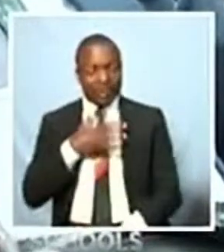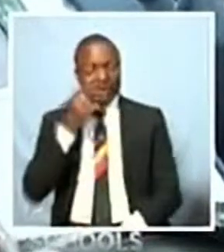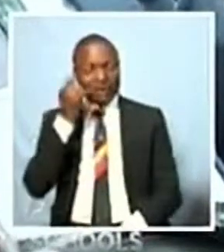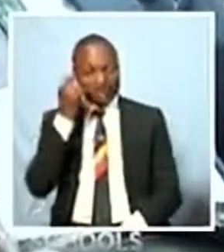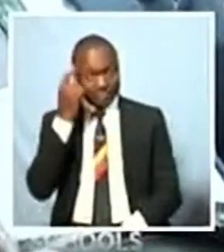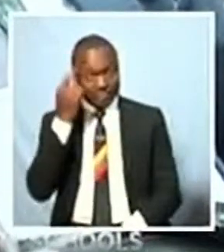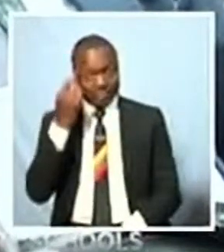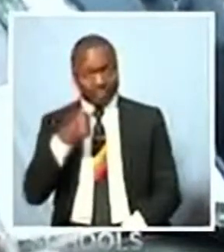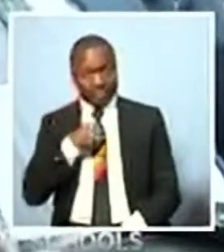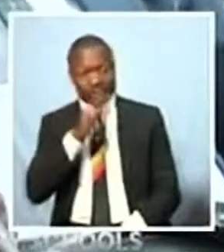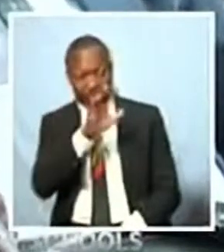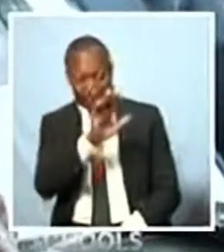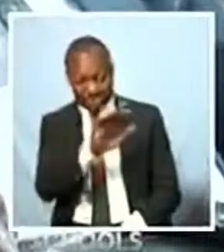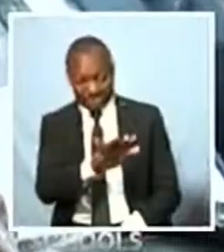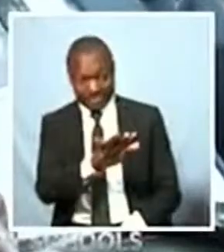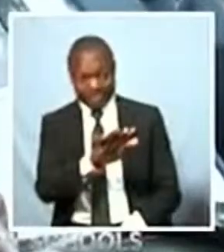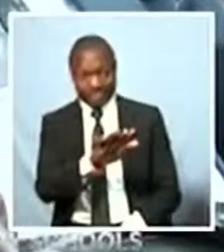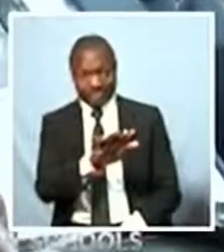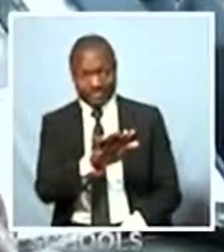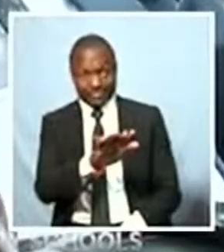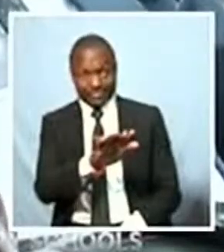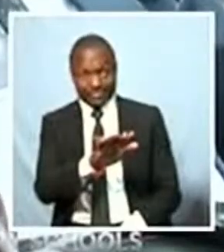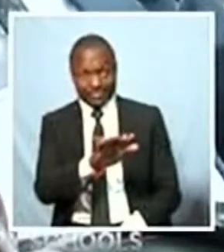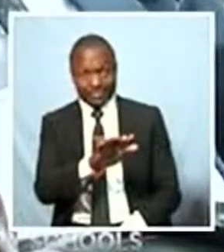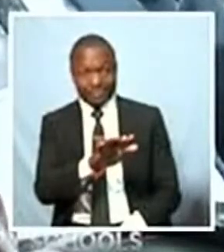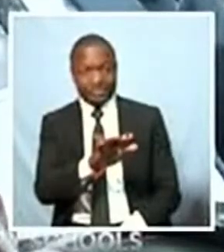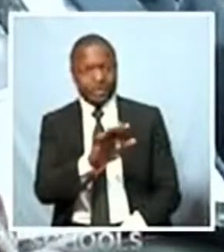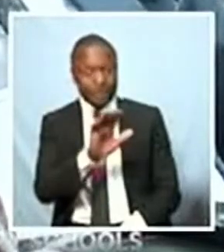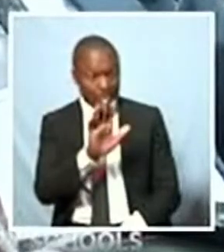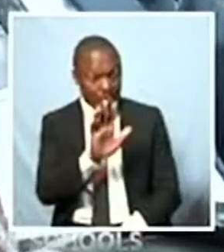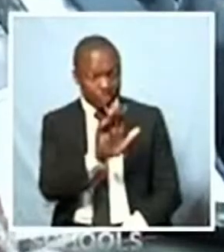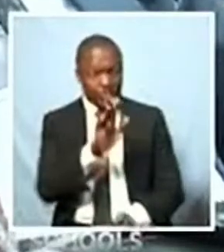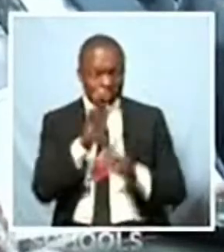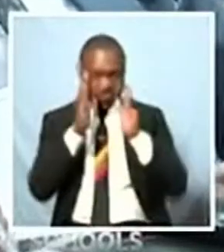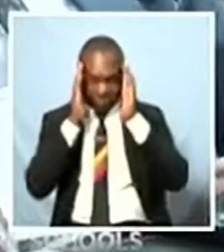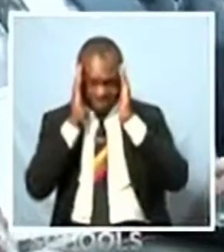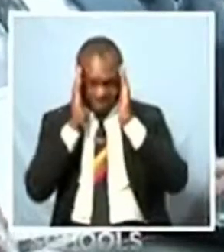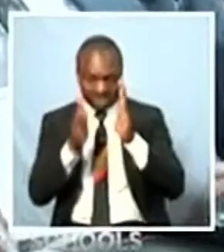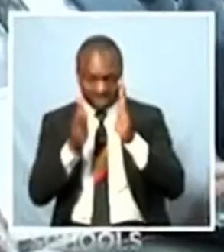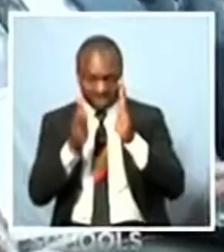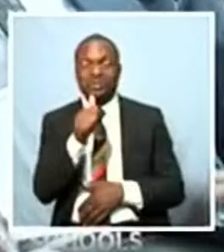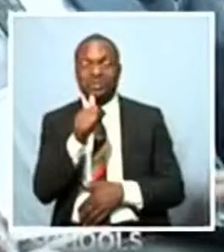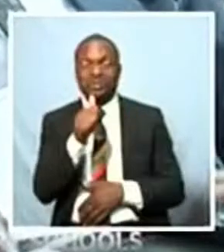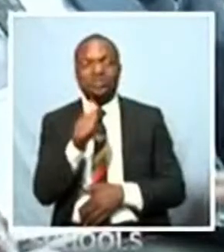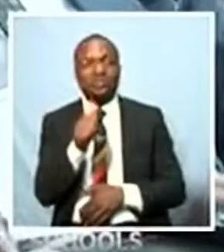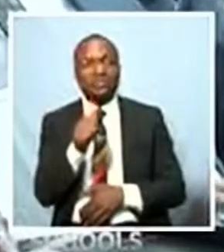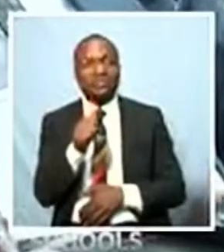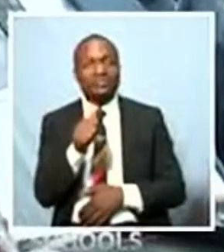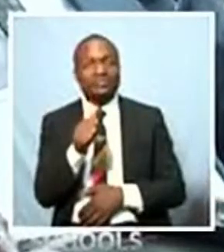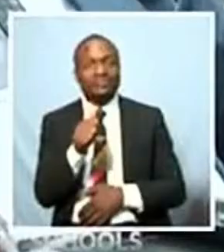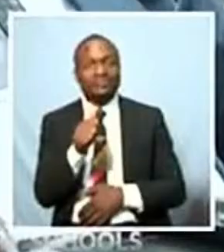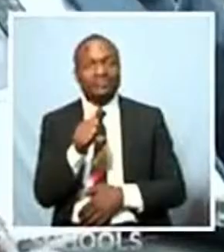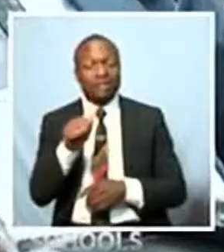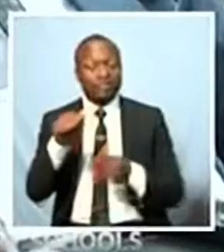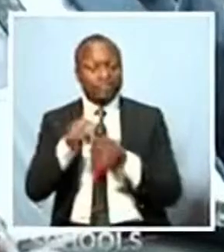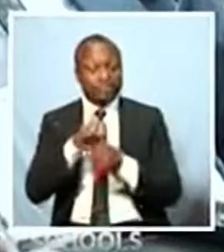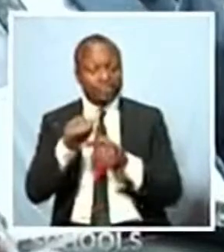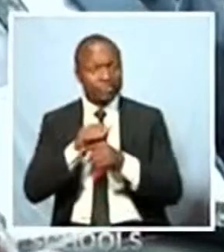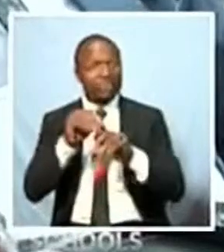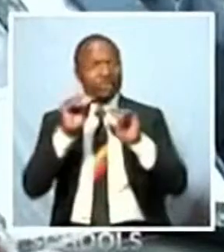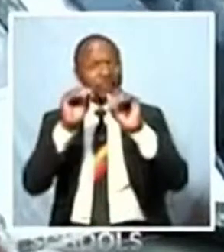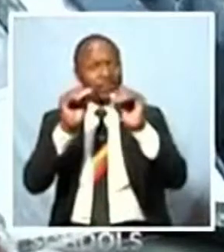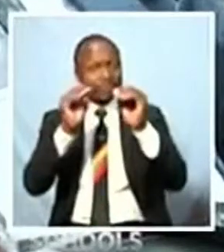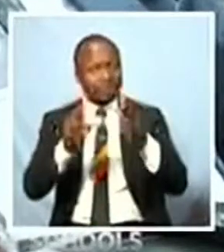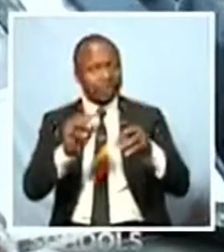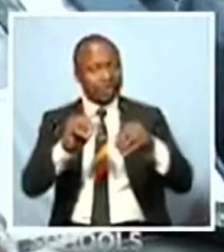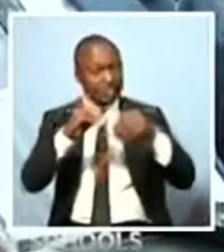because I was there, is that your focus is not on training teachers who provide